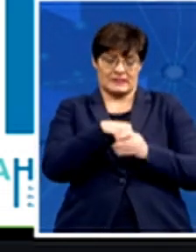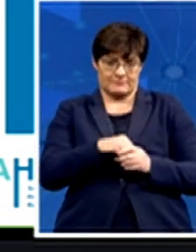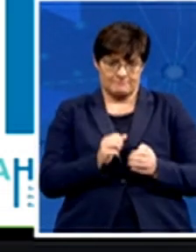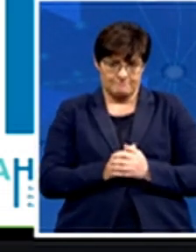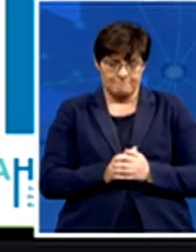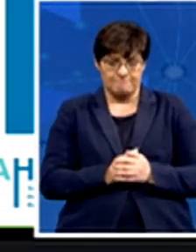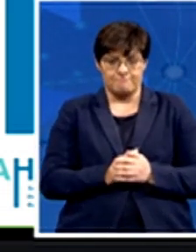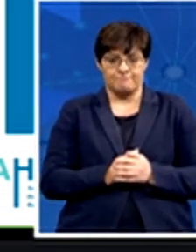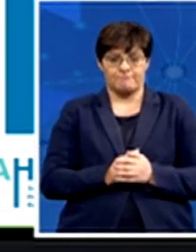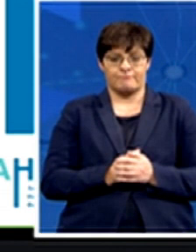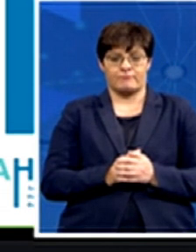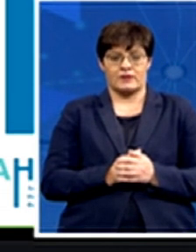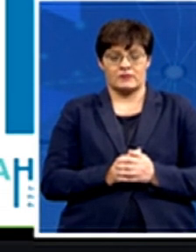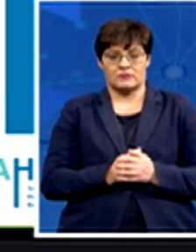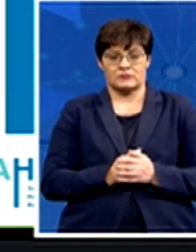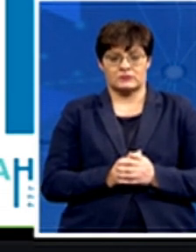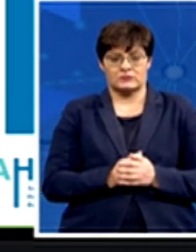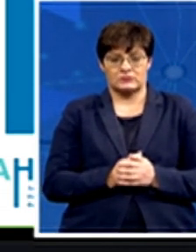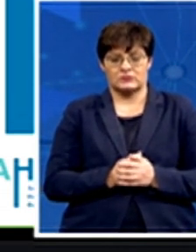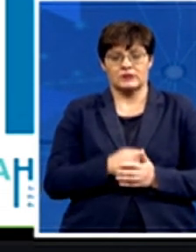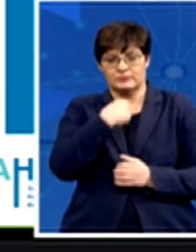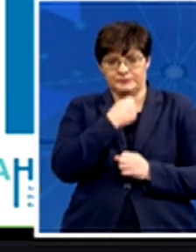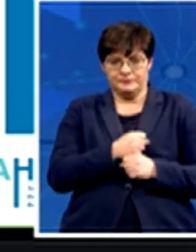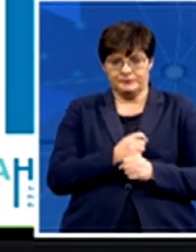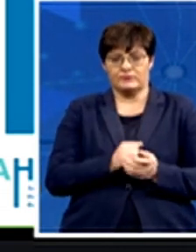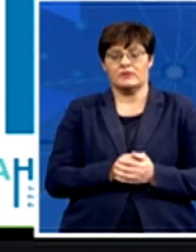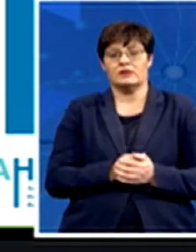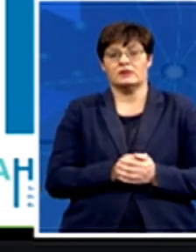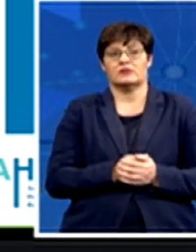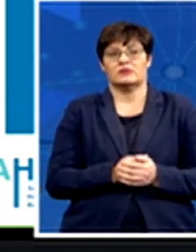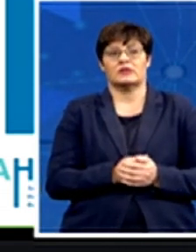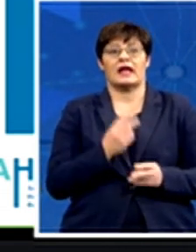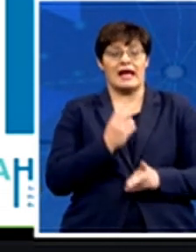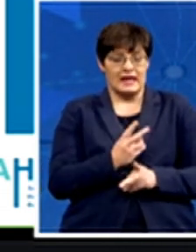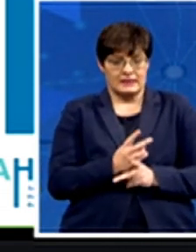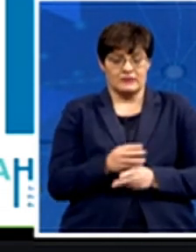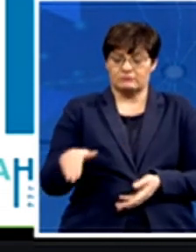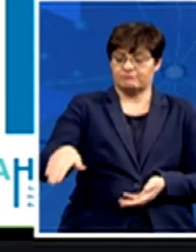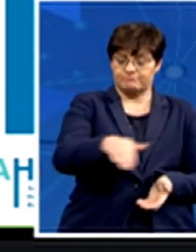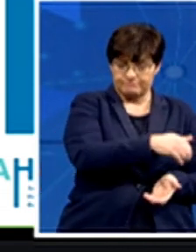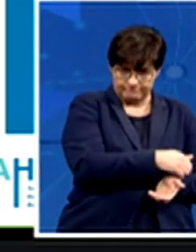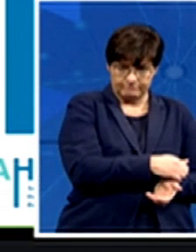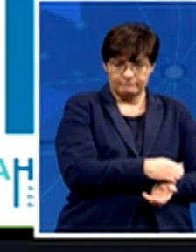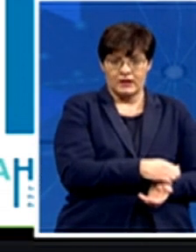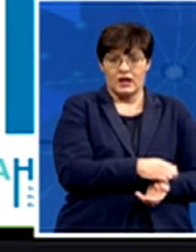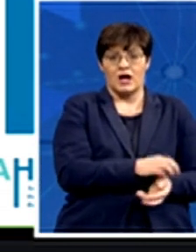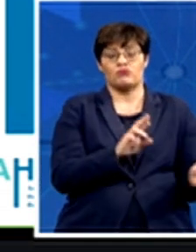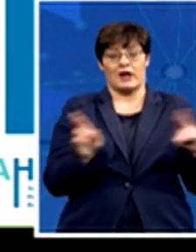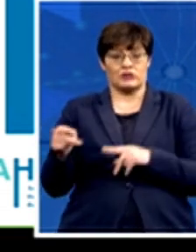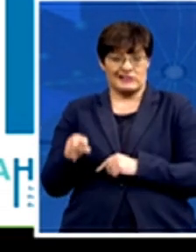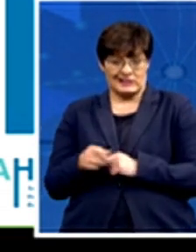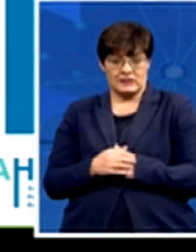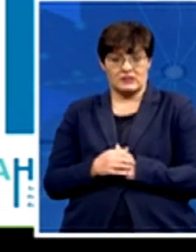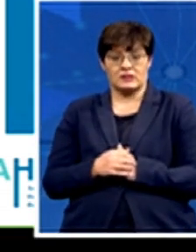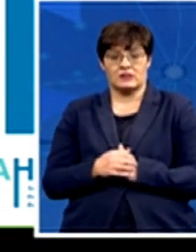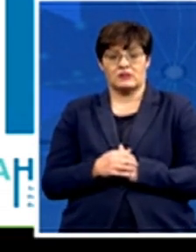Then in terms of collection of adverse drug reactions, we've got tools that are in place